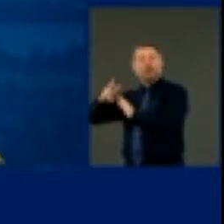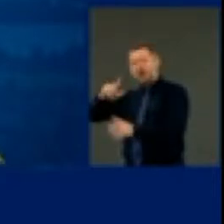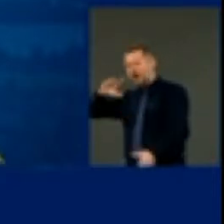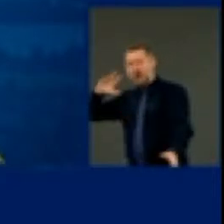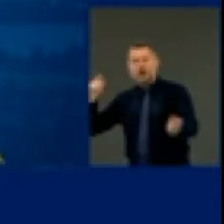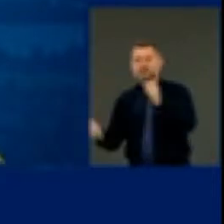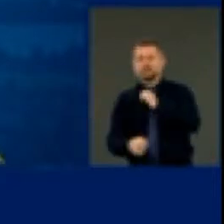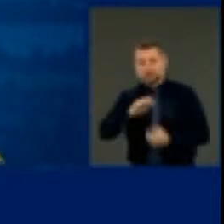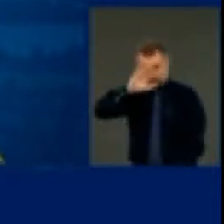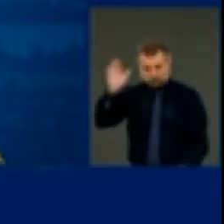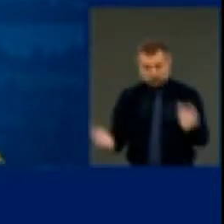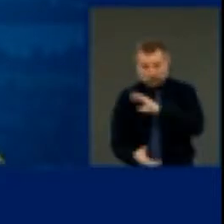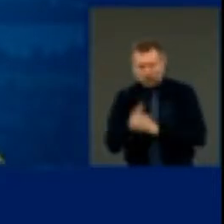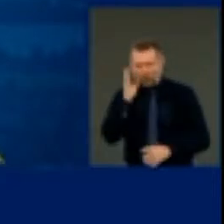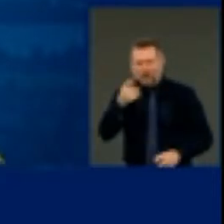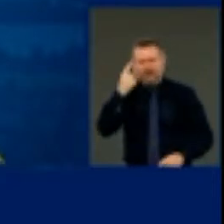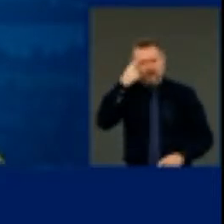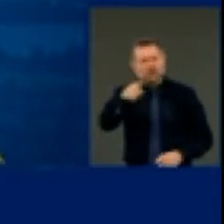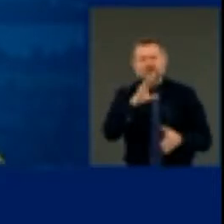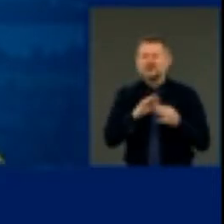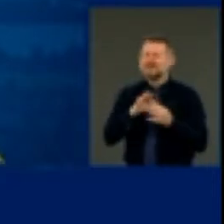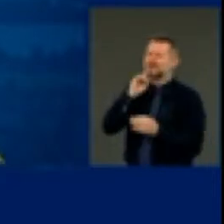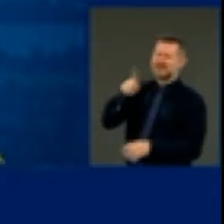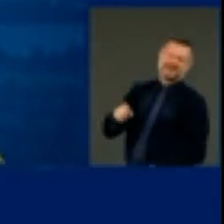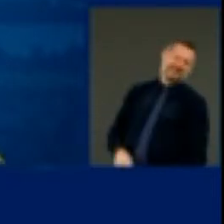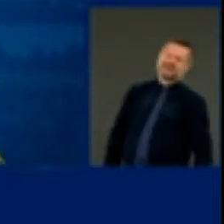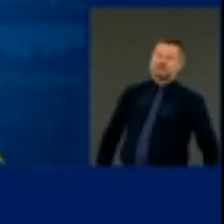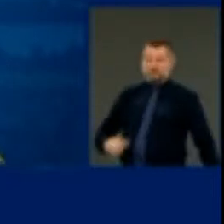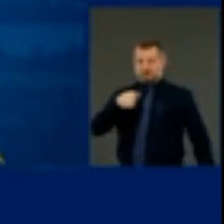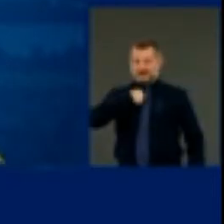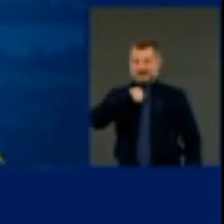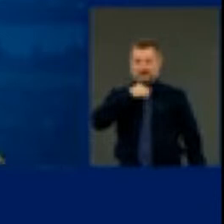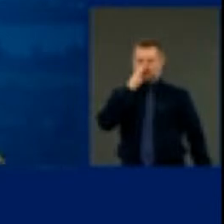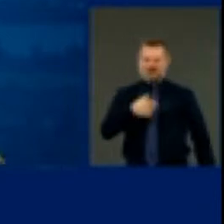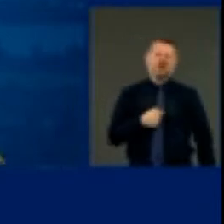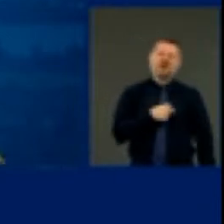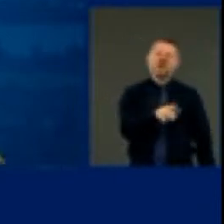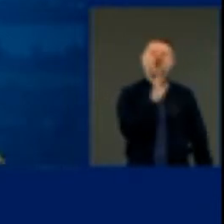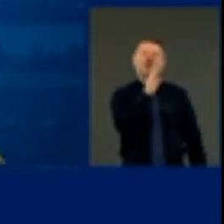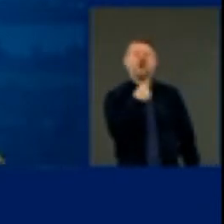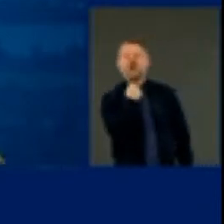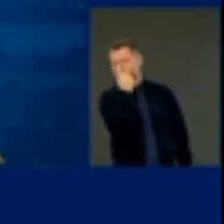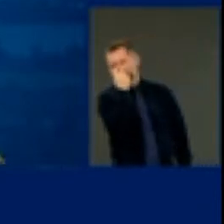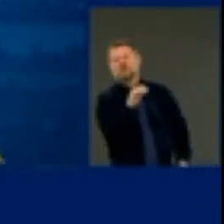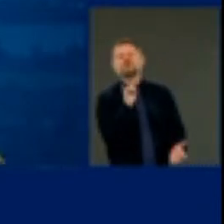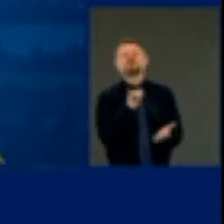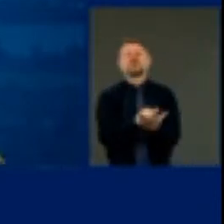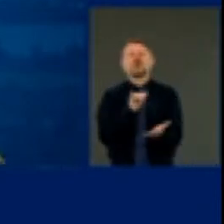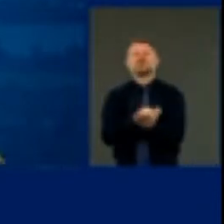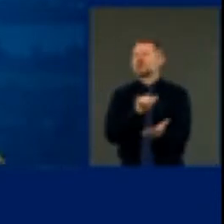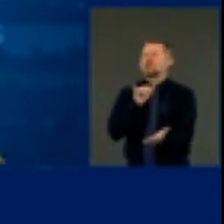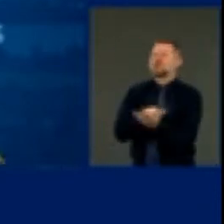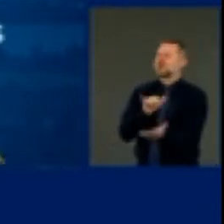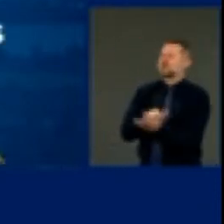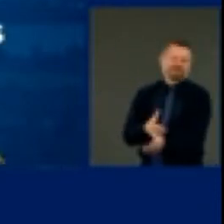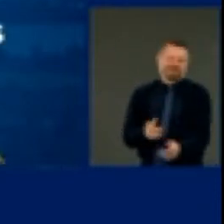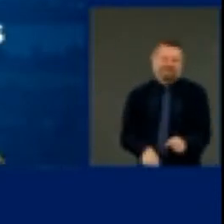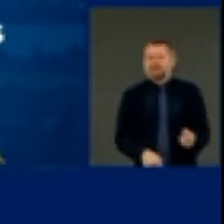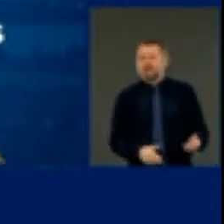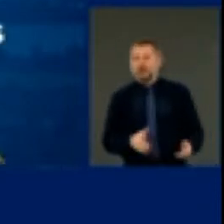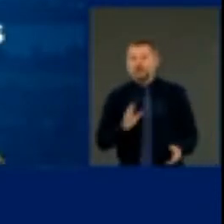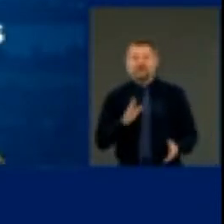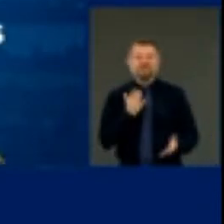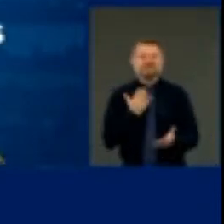said? I would have said I didn't believe it. I would have said I didn't believe it was possible. But facts are